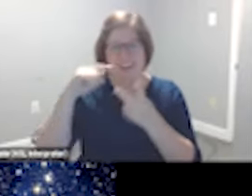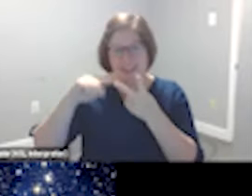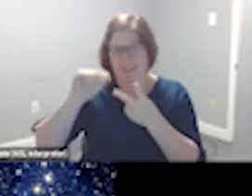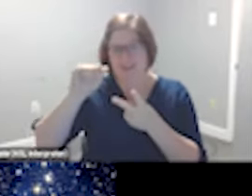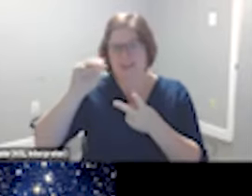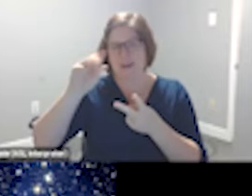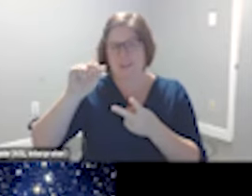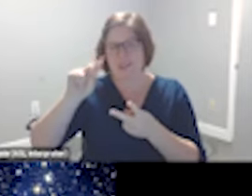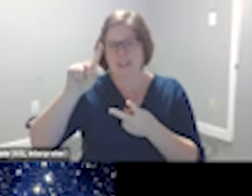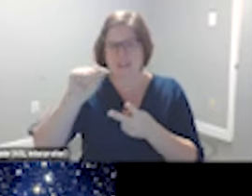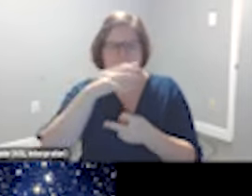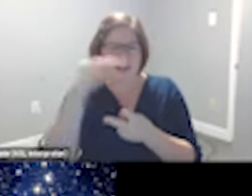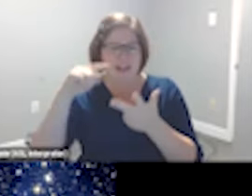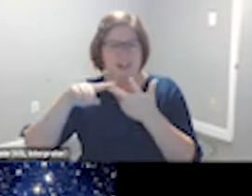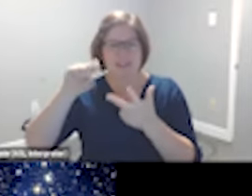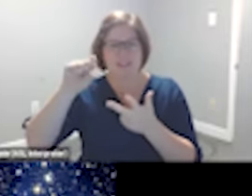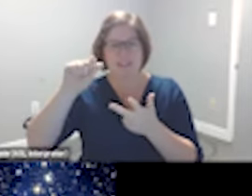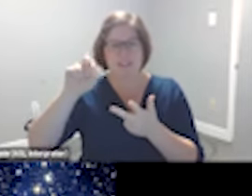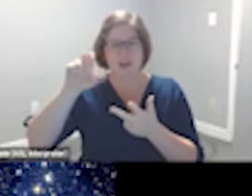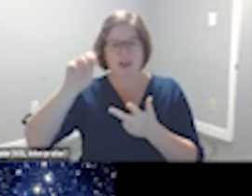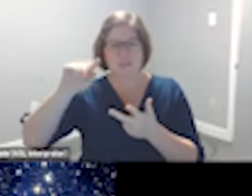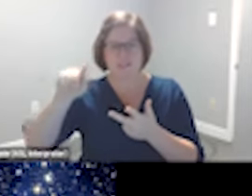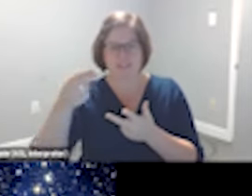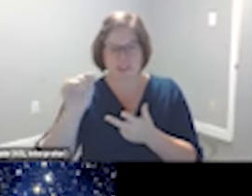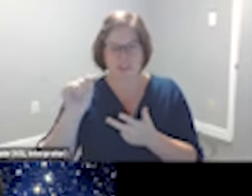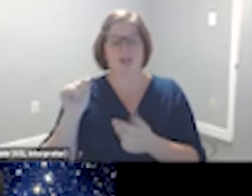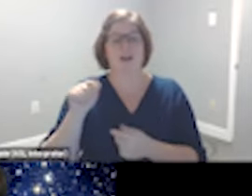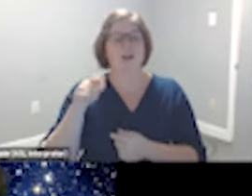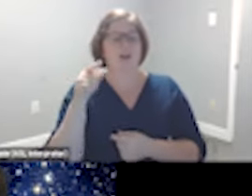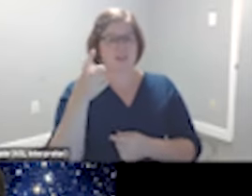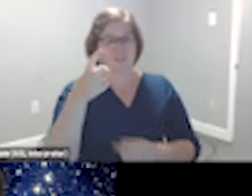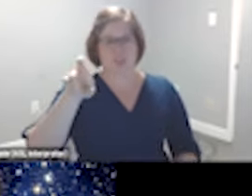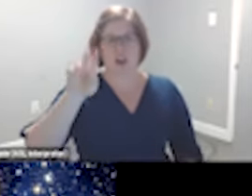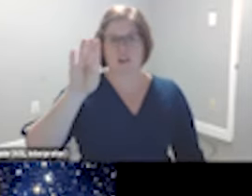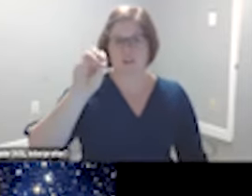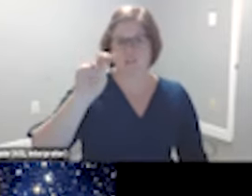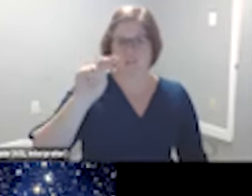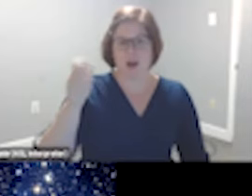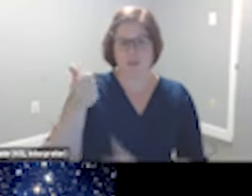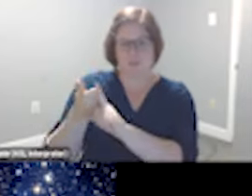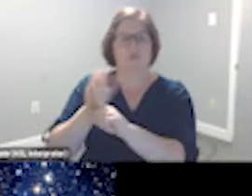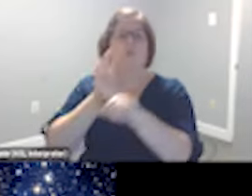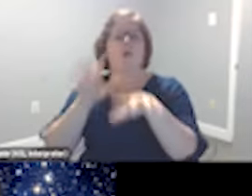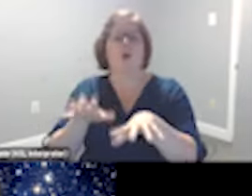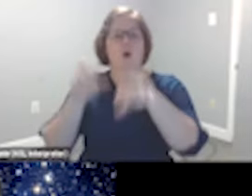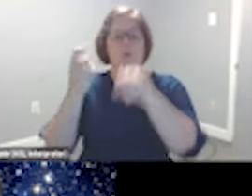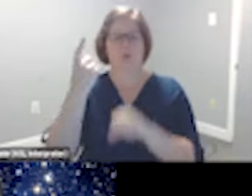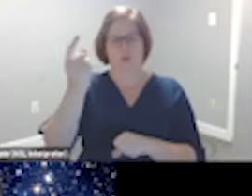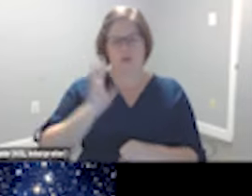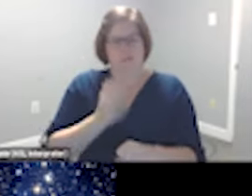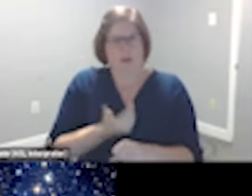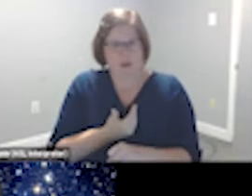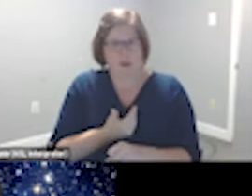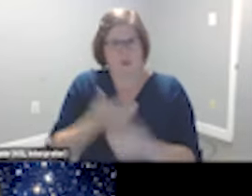Sarmista, Dr. Bonne has offered to host one of our social chats, which will take place after the keynote address. So if